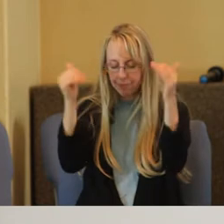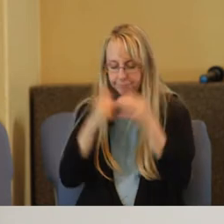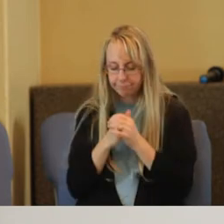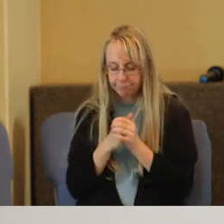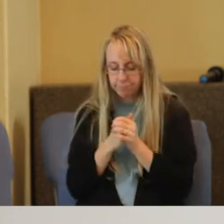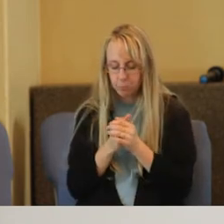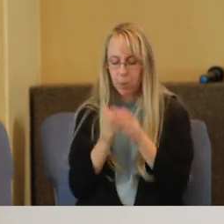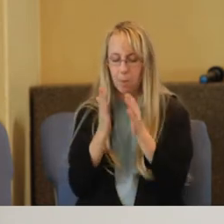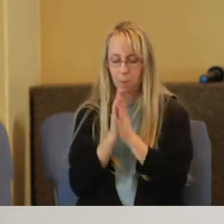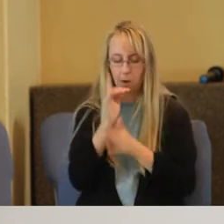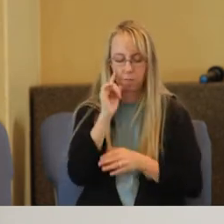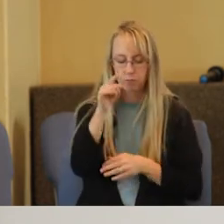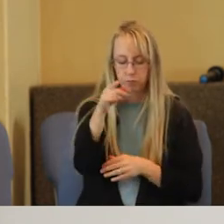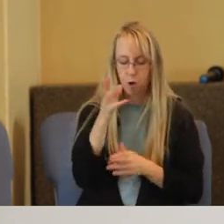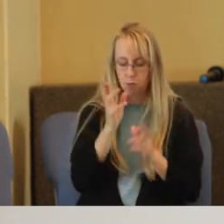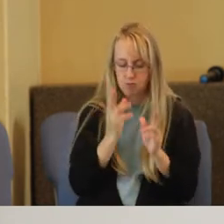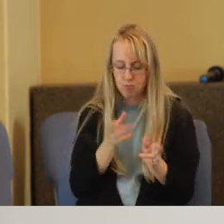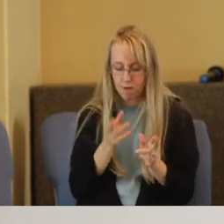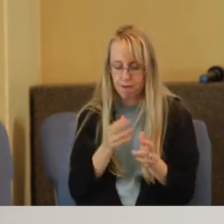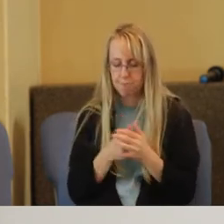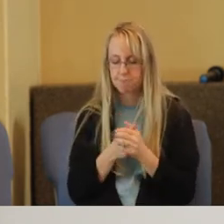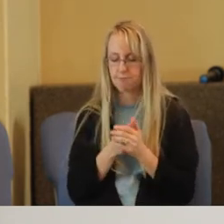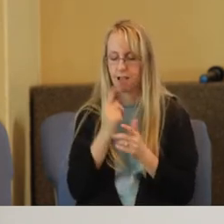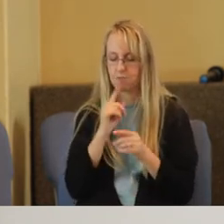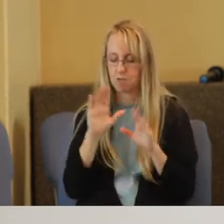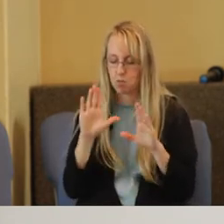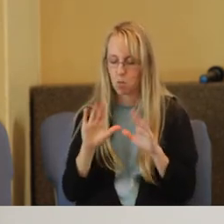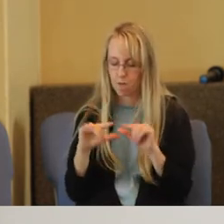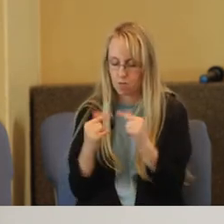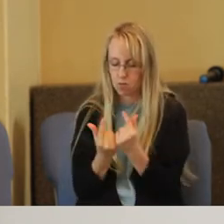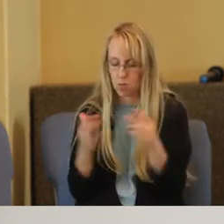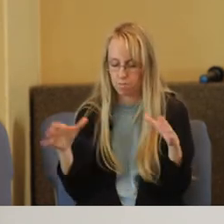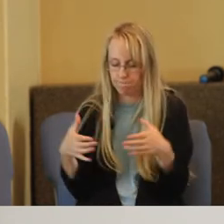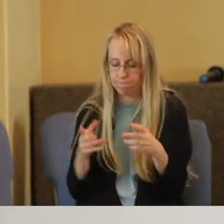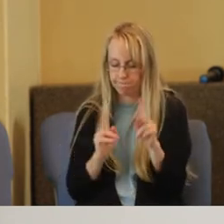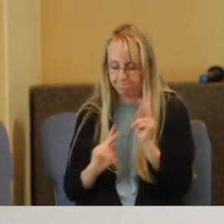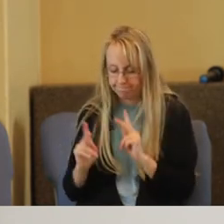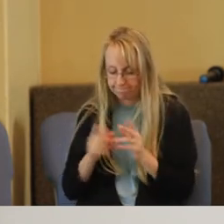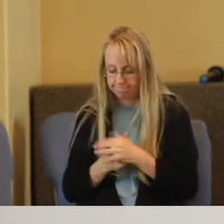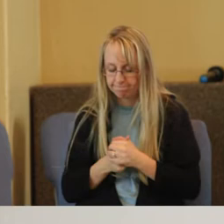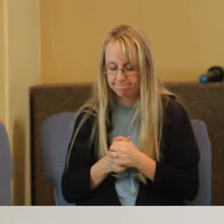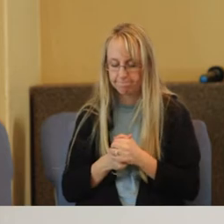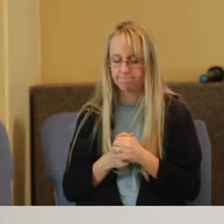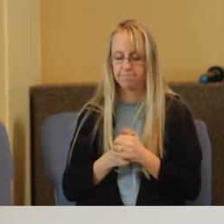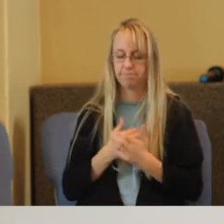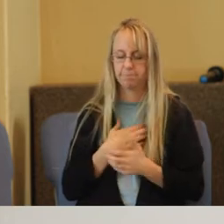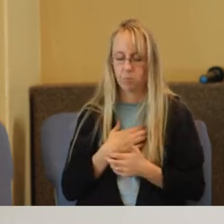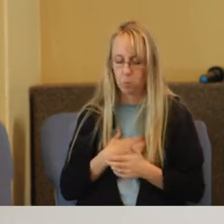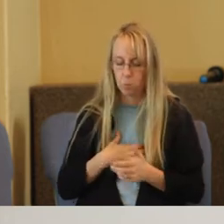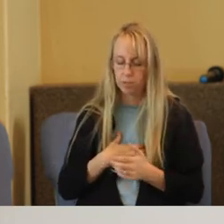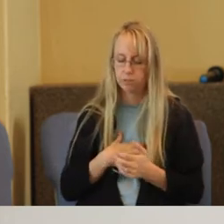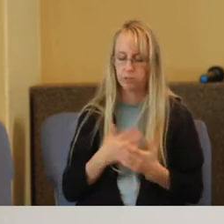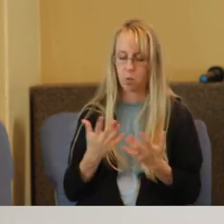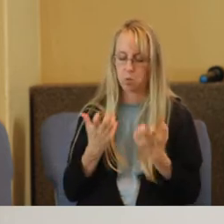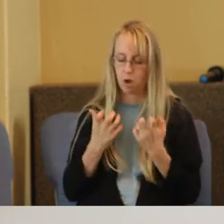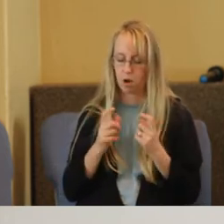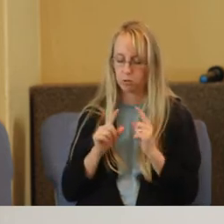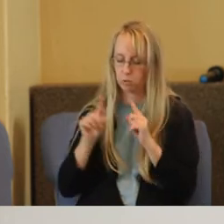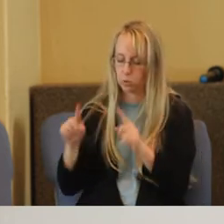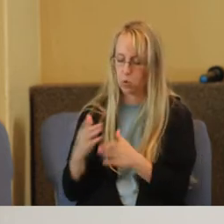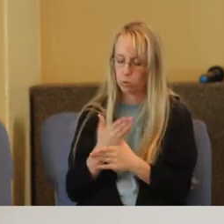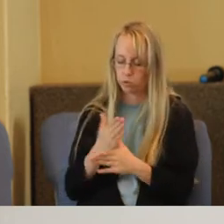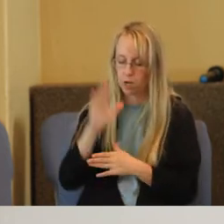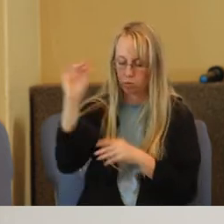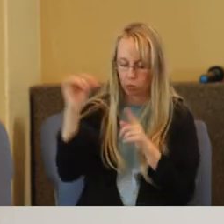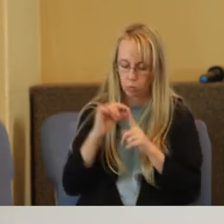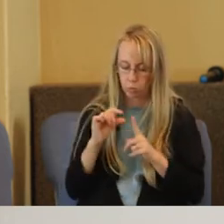we do pray for Ryan and this wonderful group of people that wish and desire to go share your